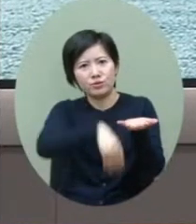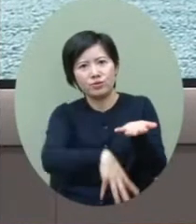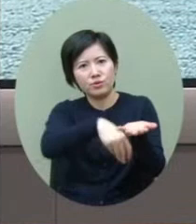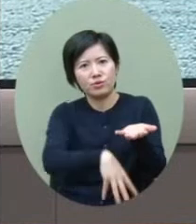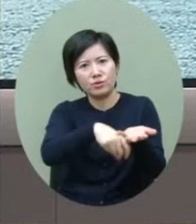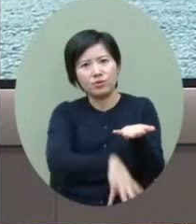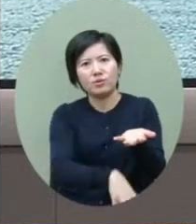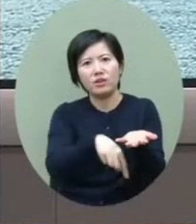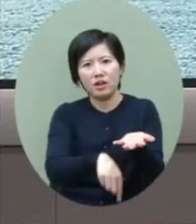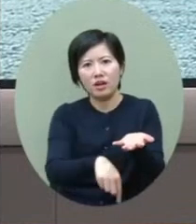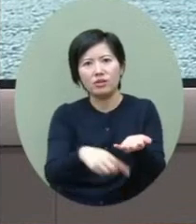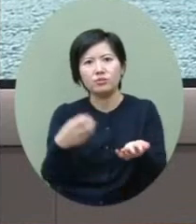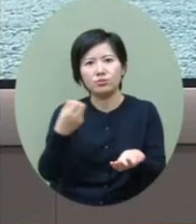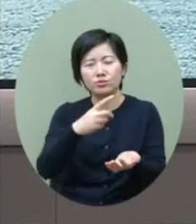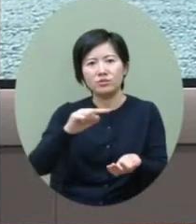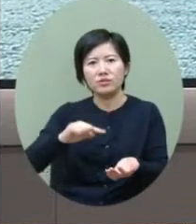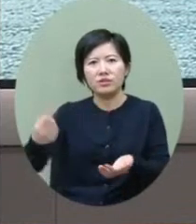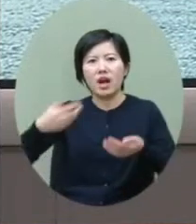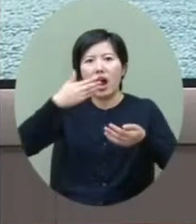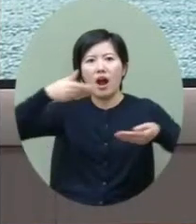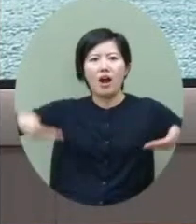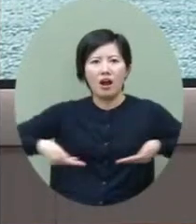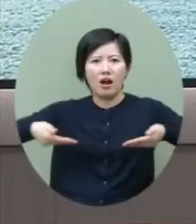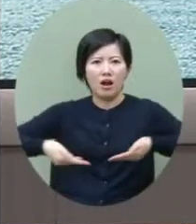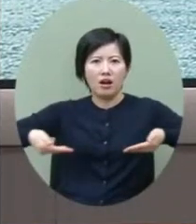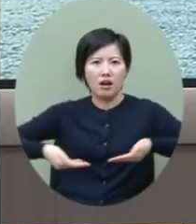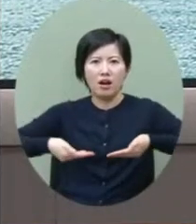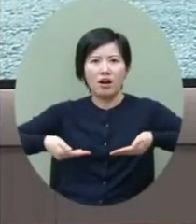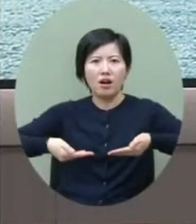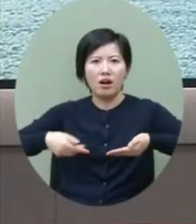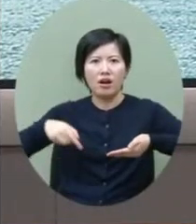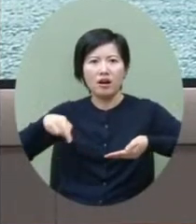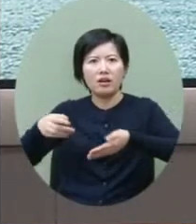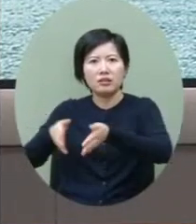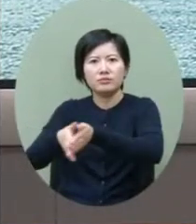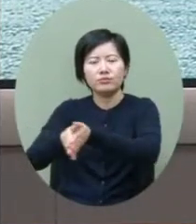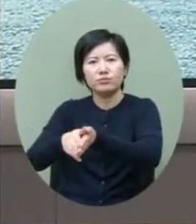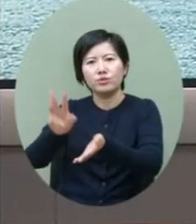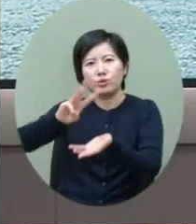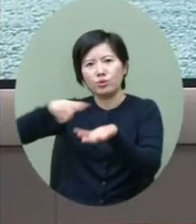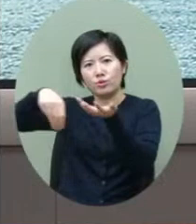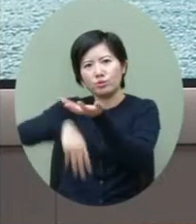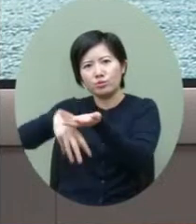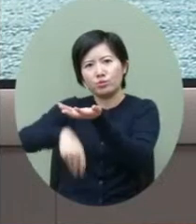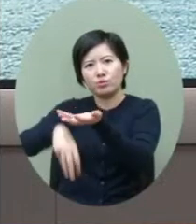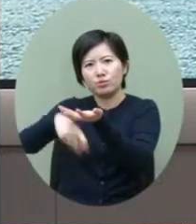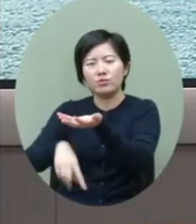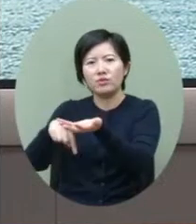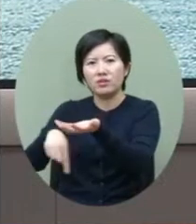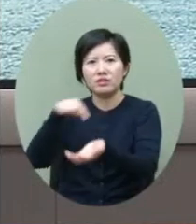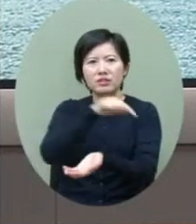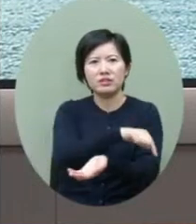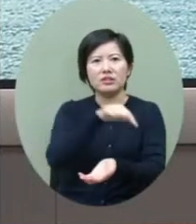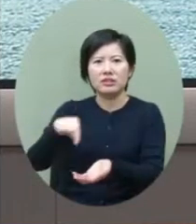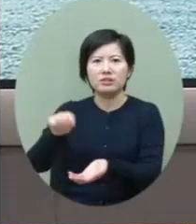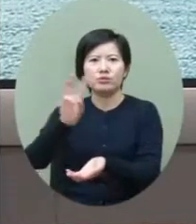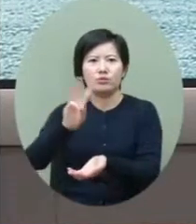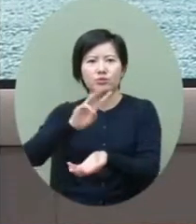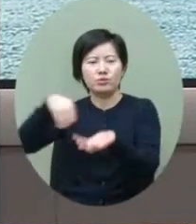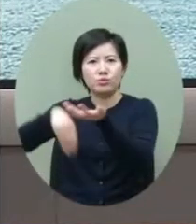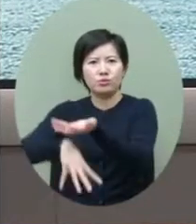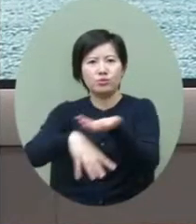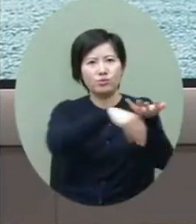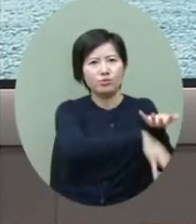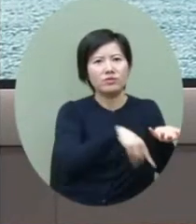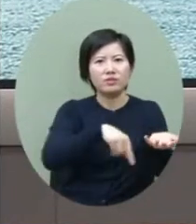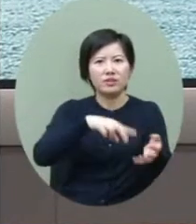The drain outlets of the toilet. Another one as a drain outlet of the kitchen